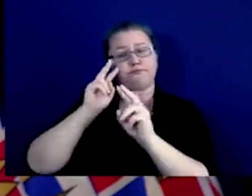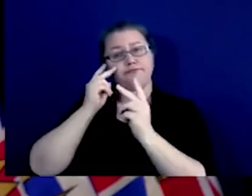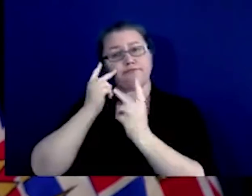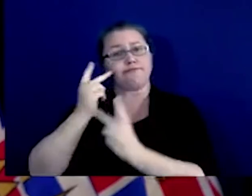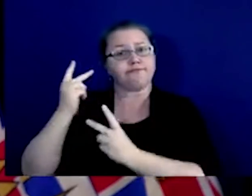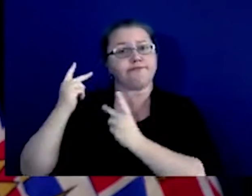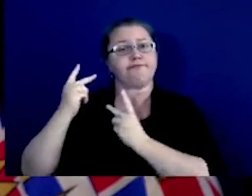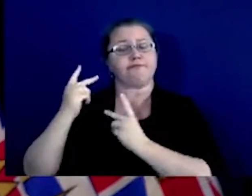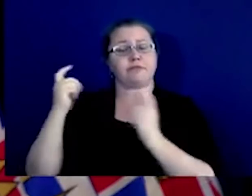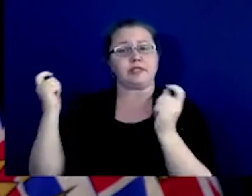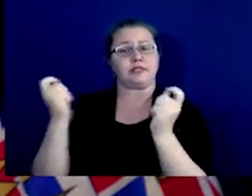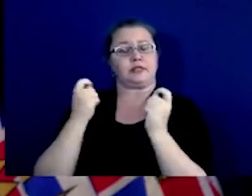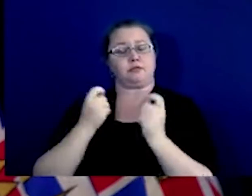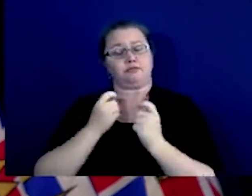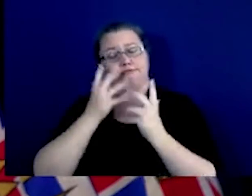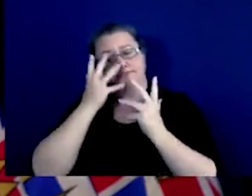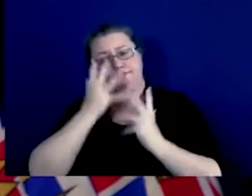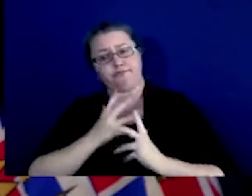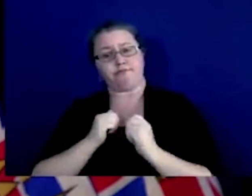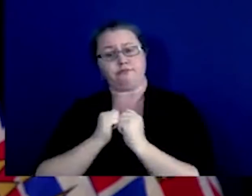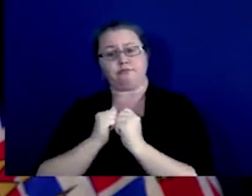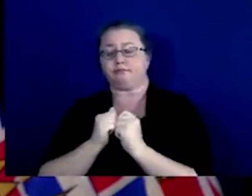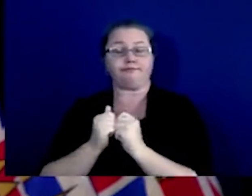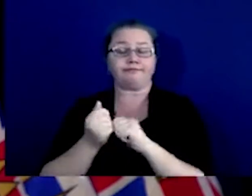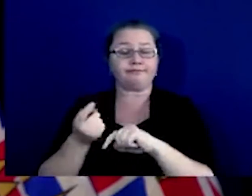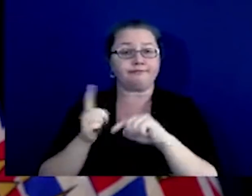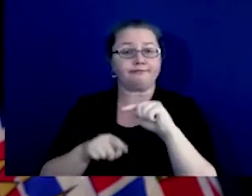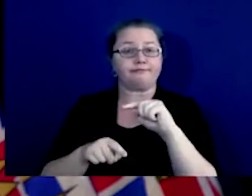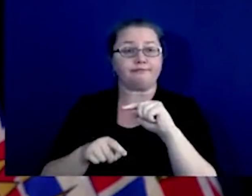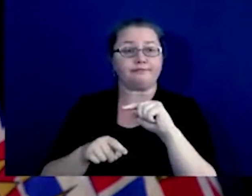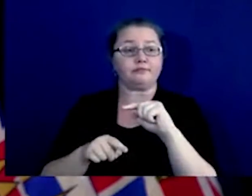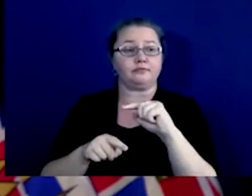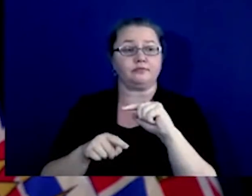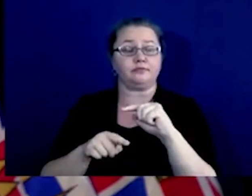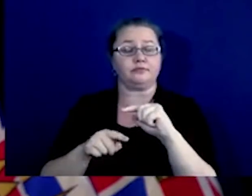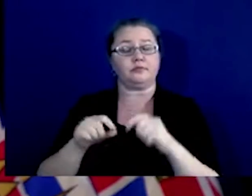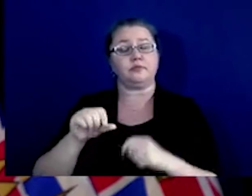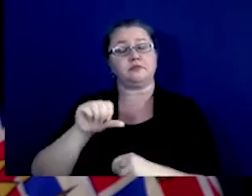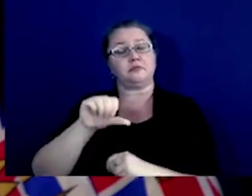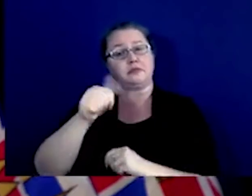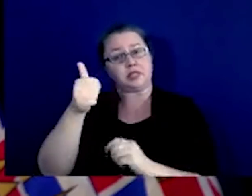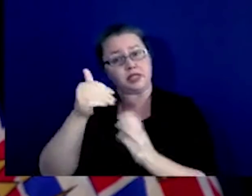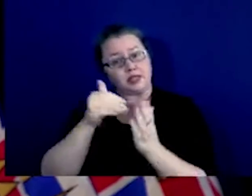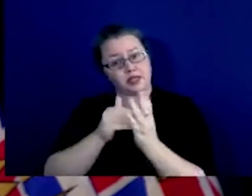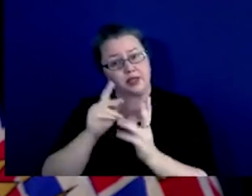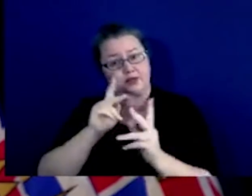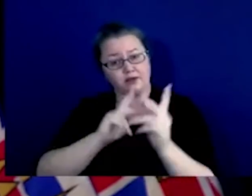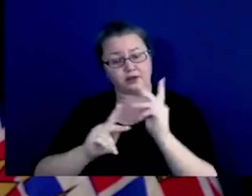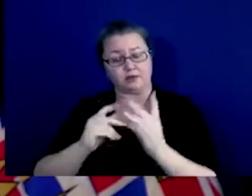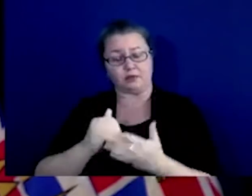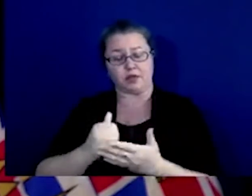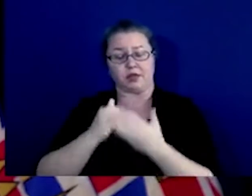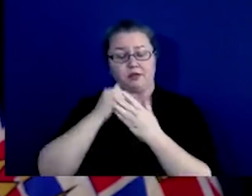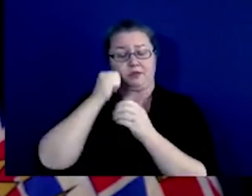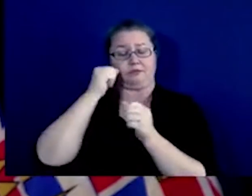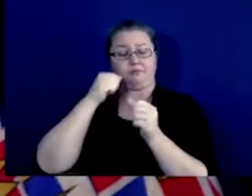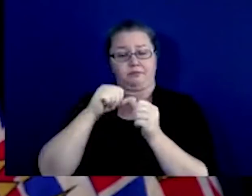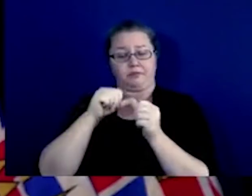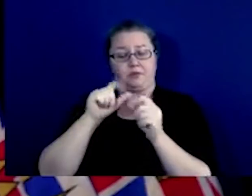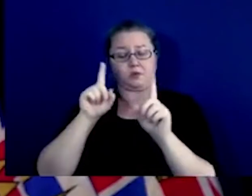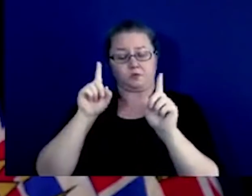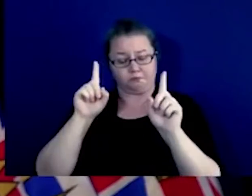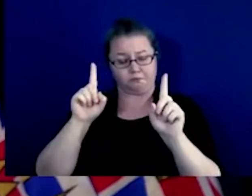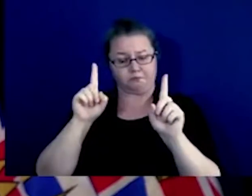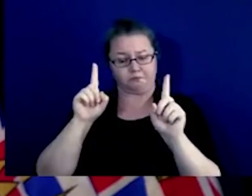doing. But as we have seen before, that can change very quickly. So please, no matter what the numbers may